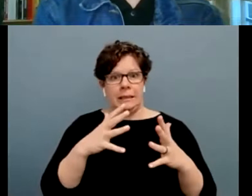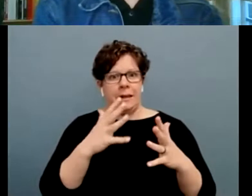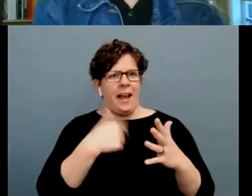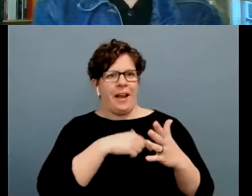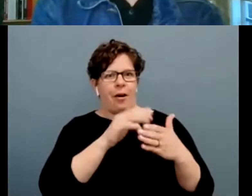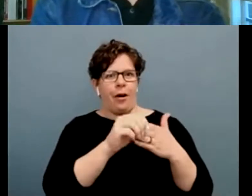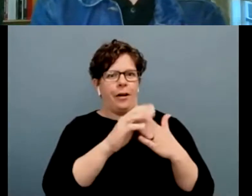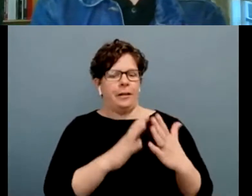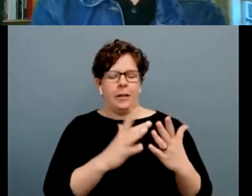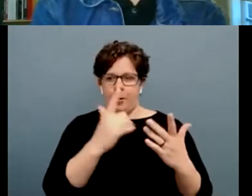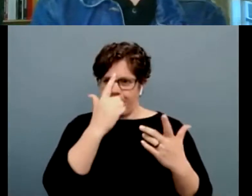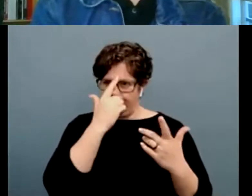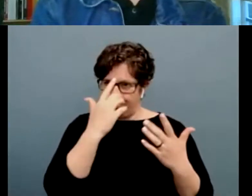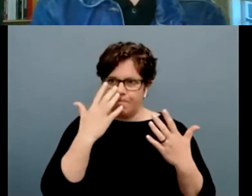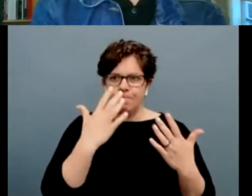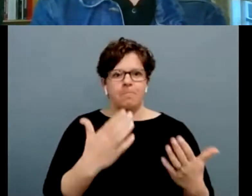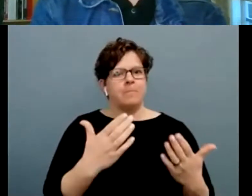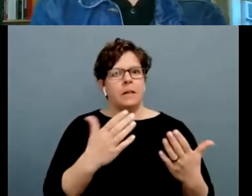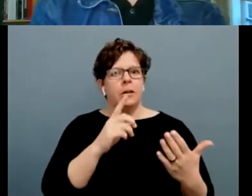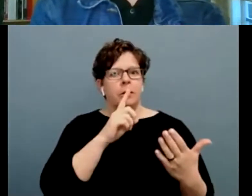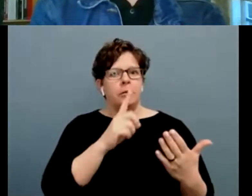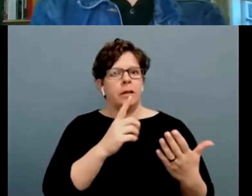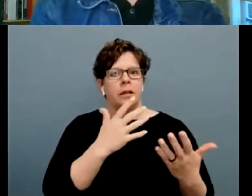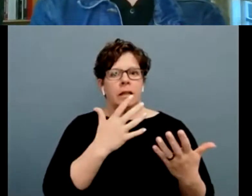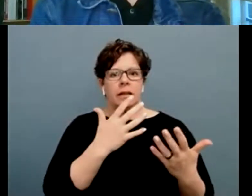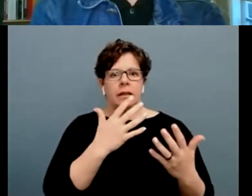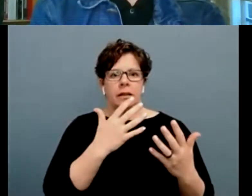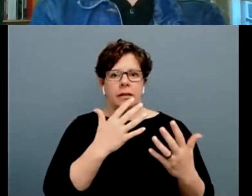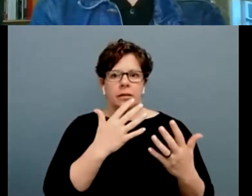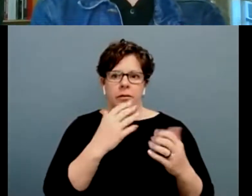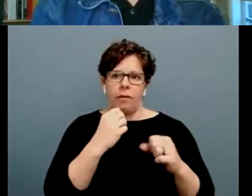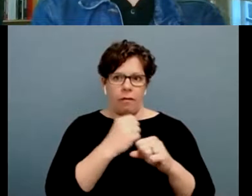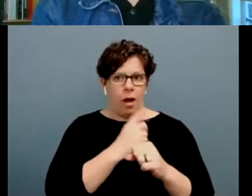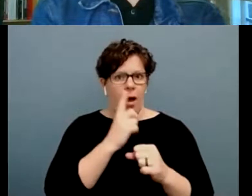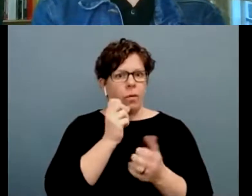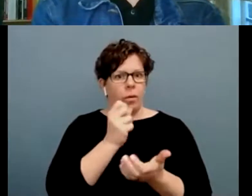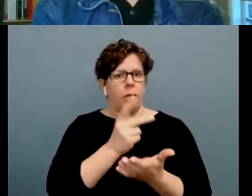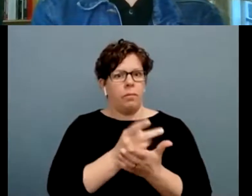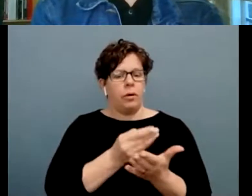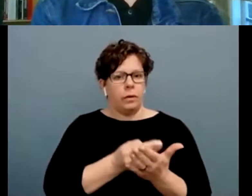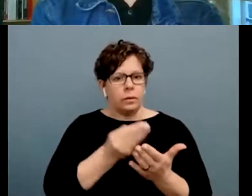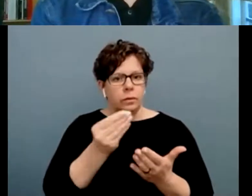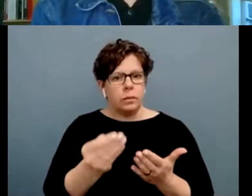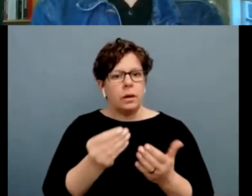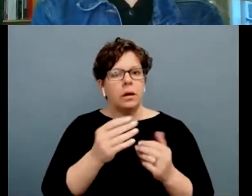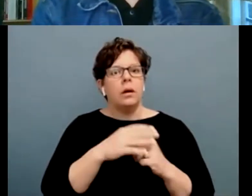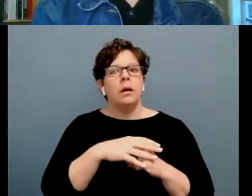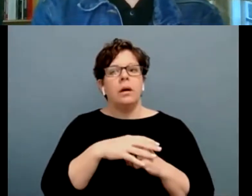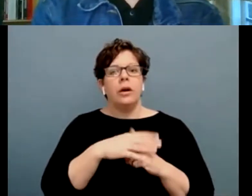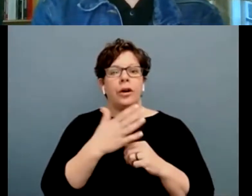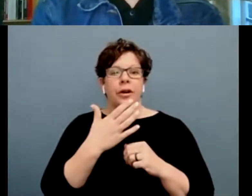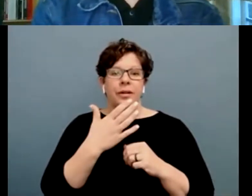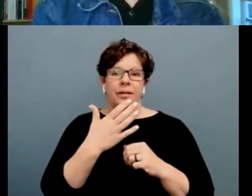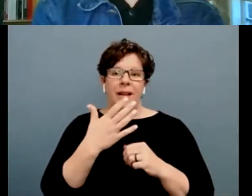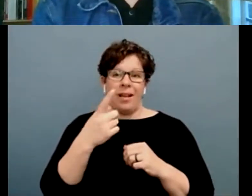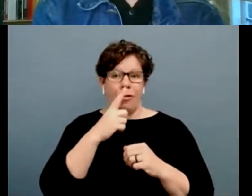and History really went to bat for the site. It was there was a good chance that the site would have been